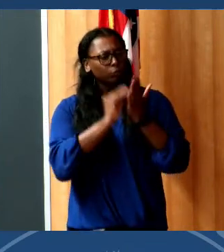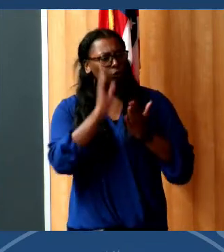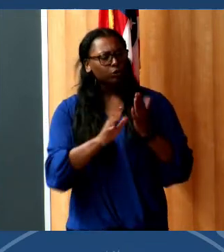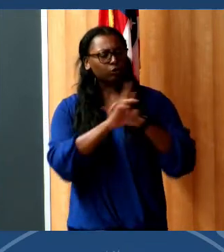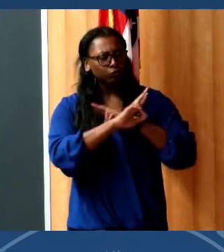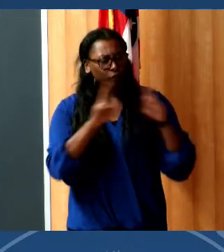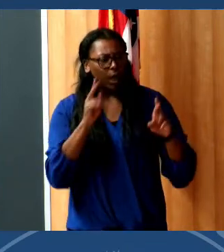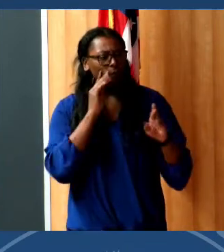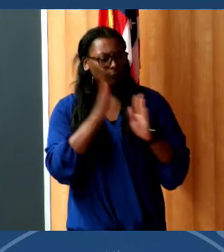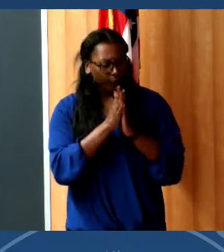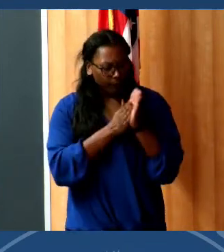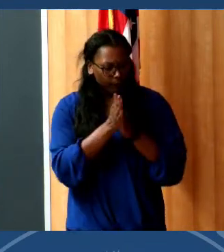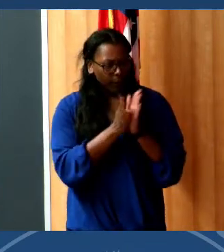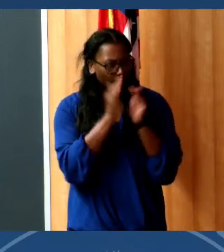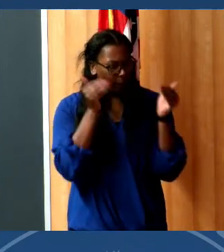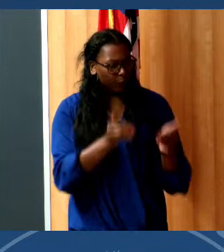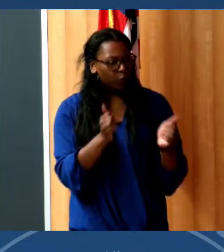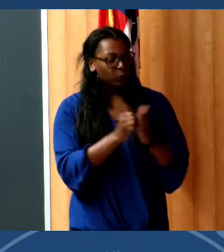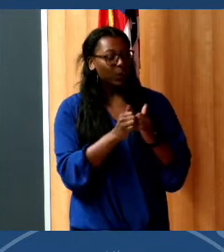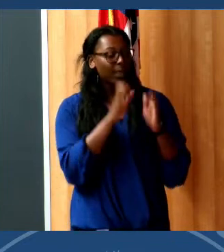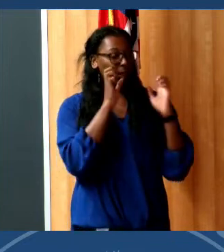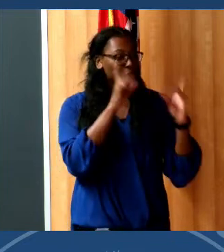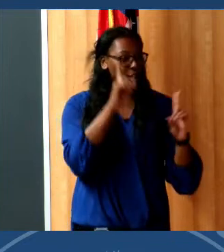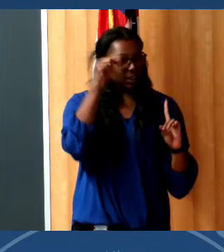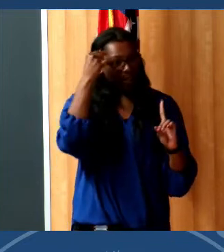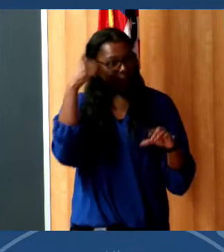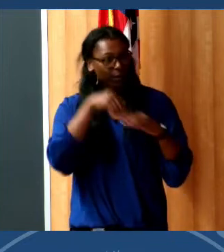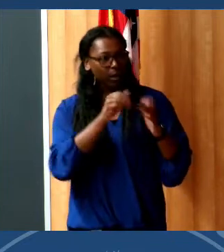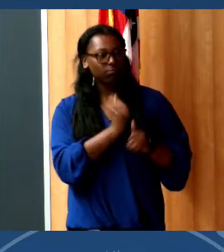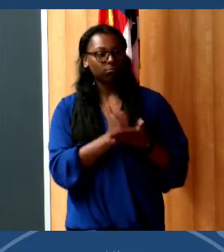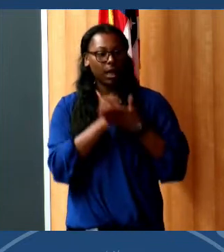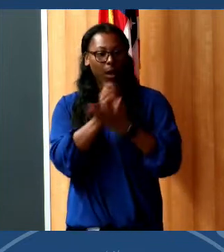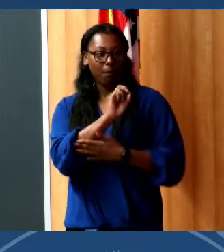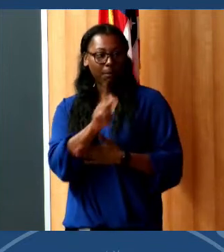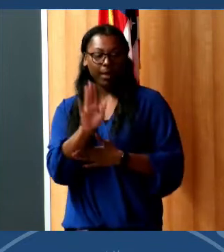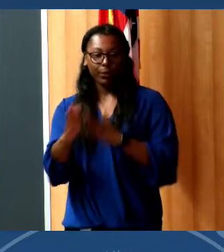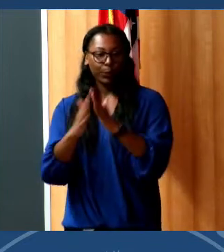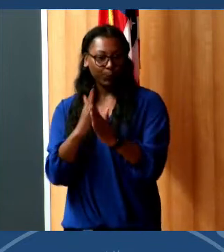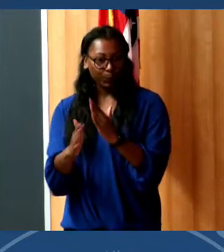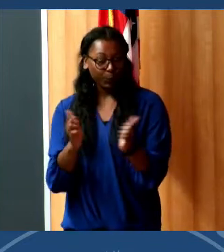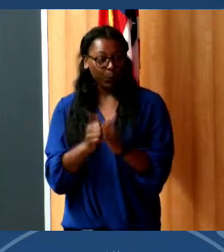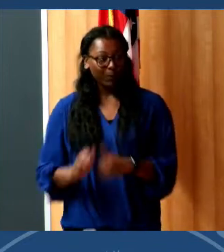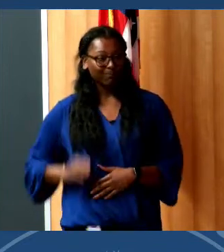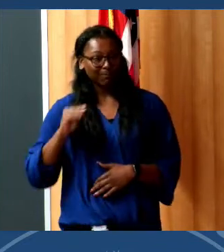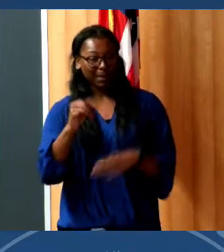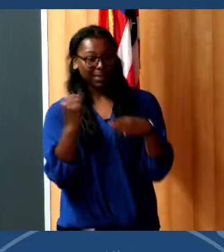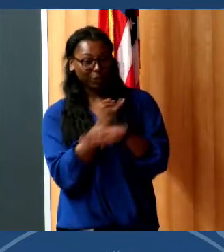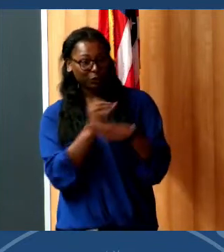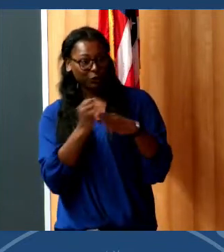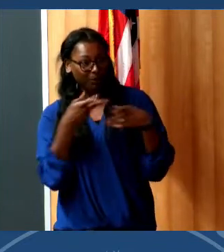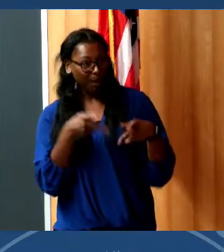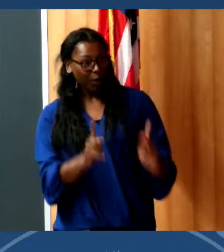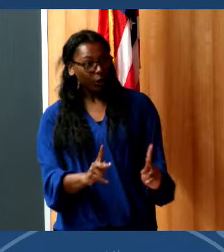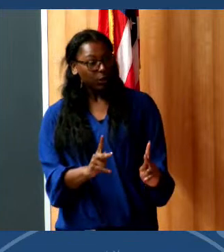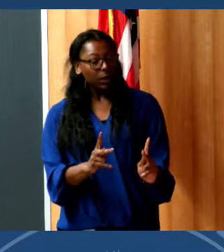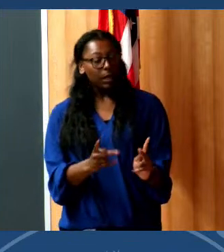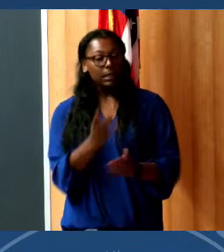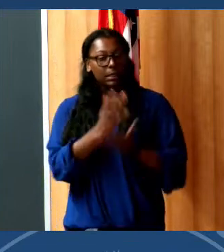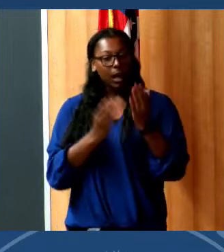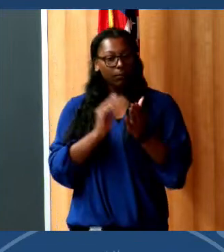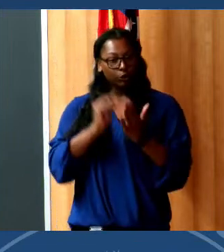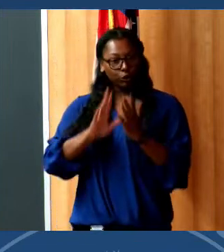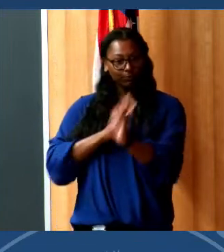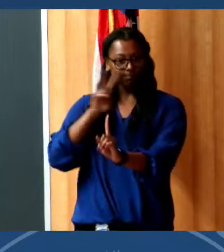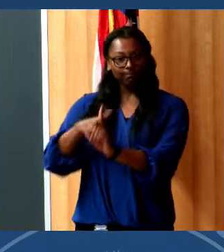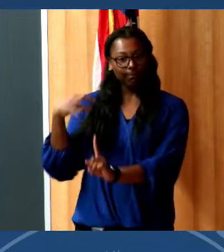in education, government, and their communities. With paid opportunities, eligible students were selected by 35